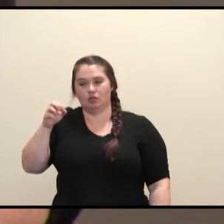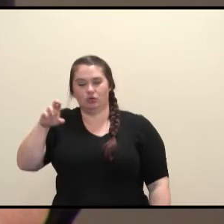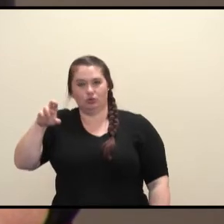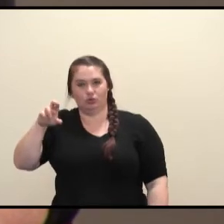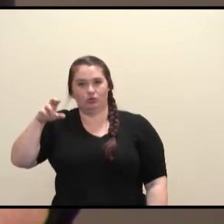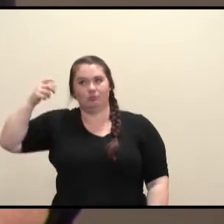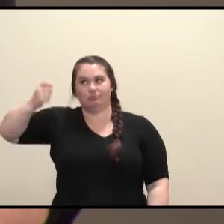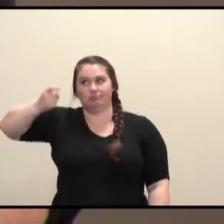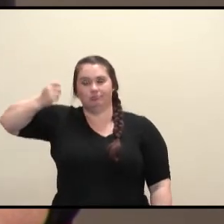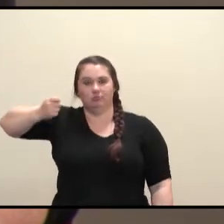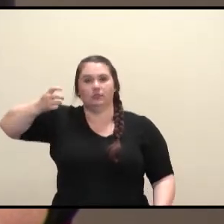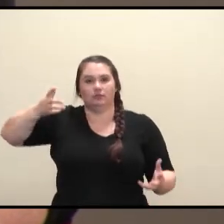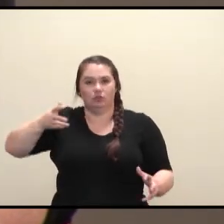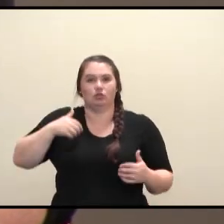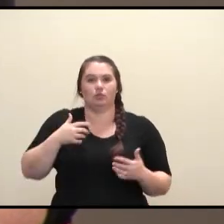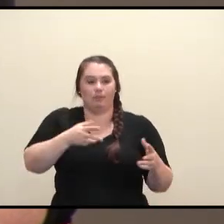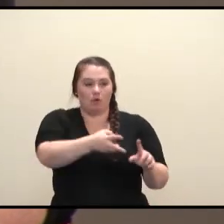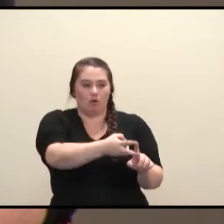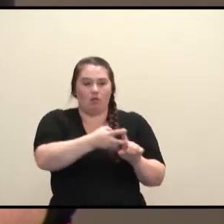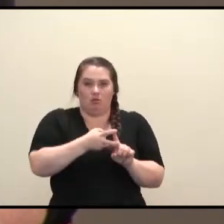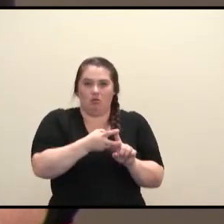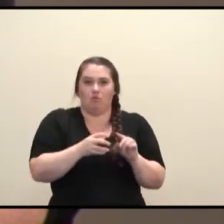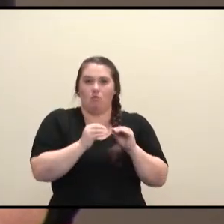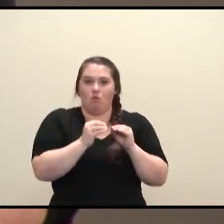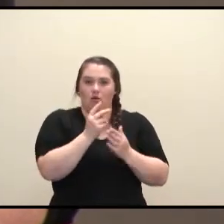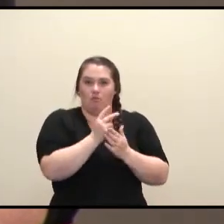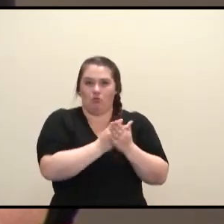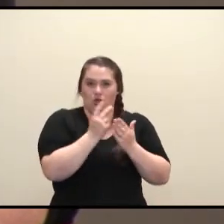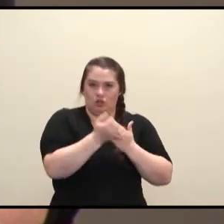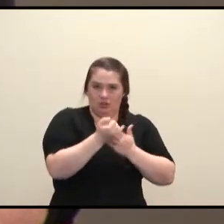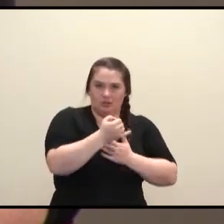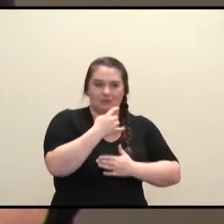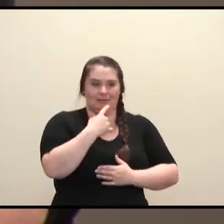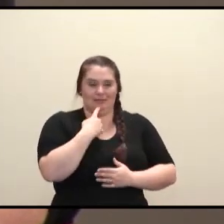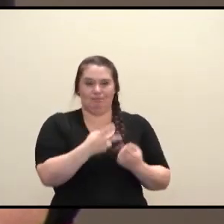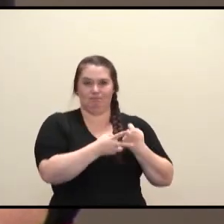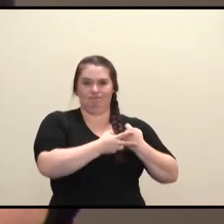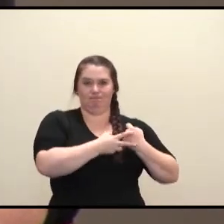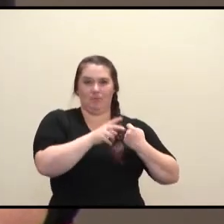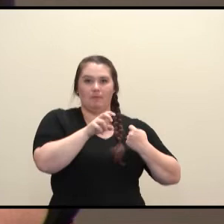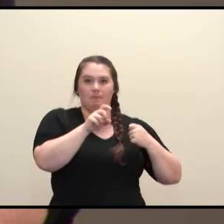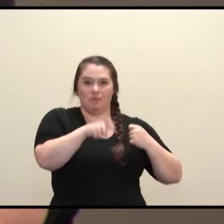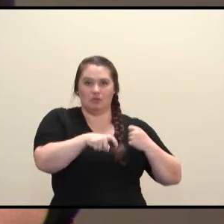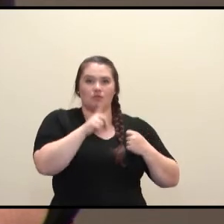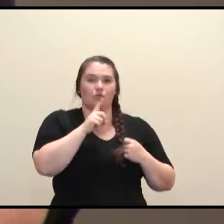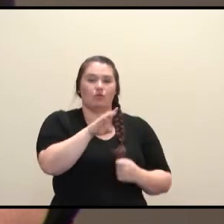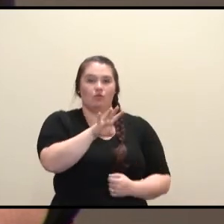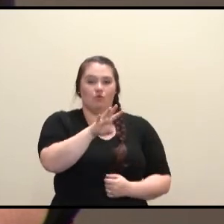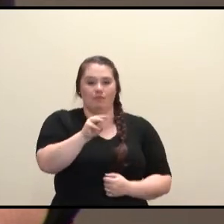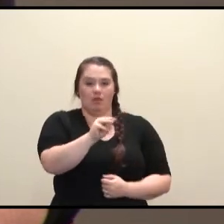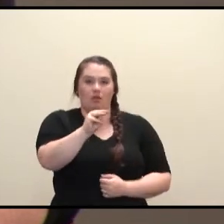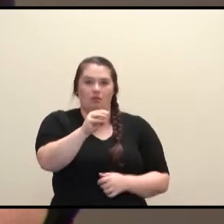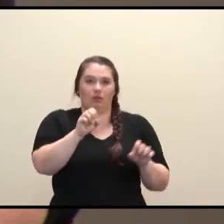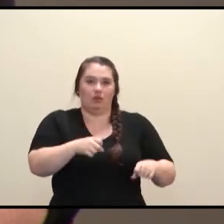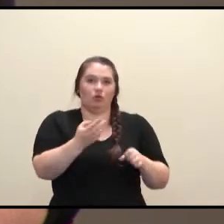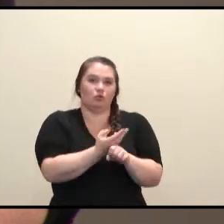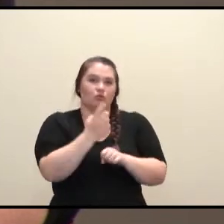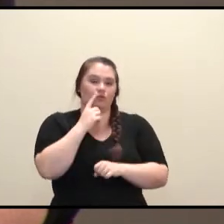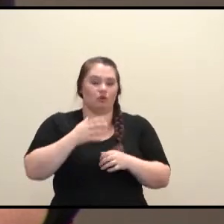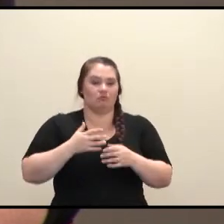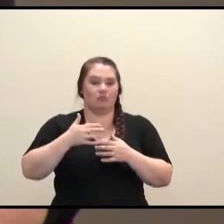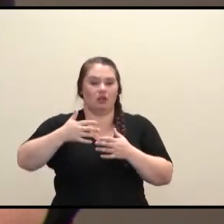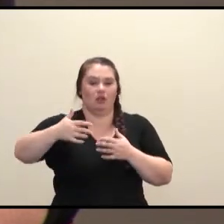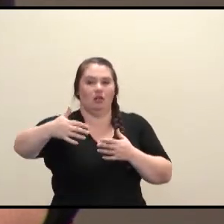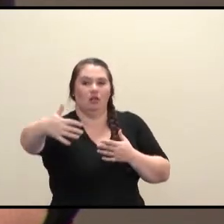We did make some decisions to pull back on some projects in ESSER to get that $4 million that we can use over the next couple